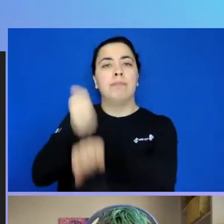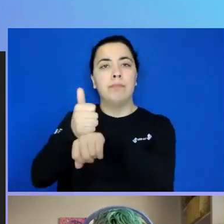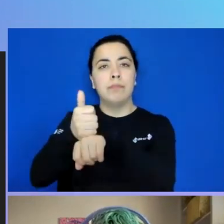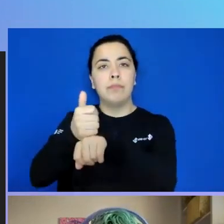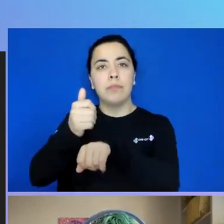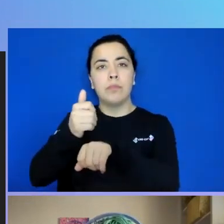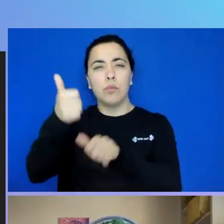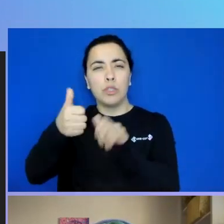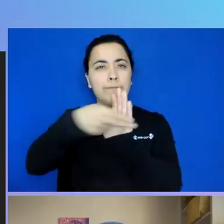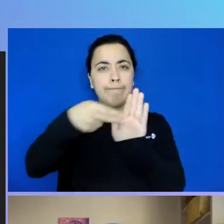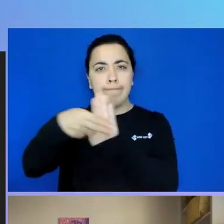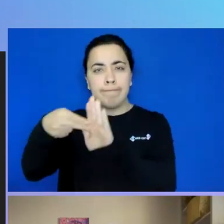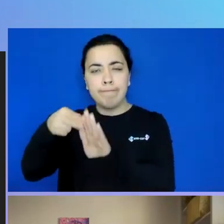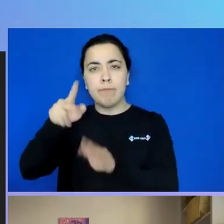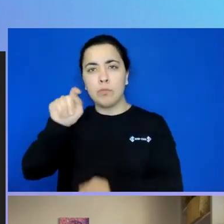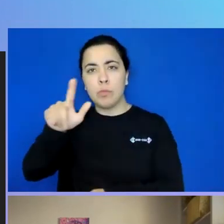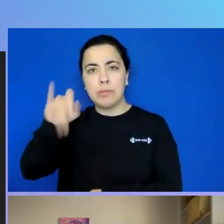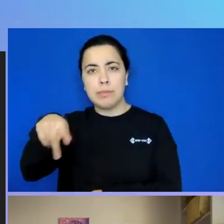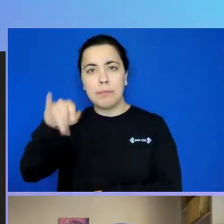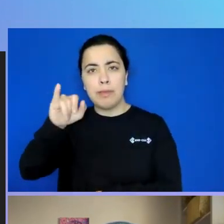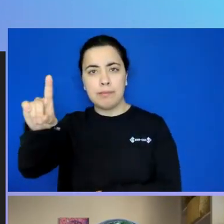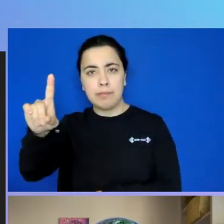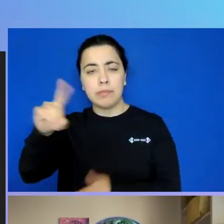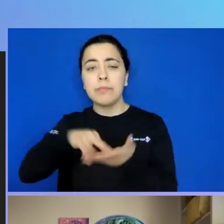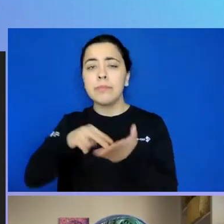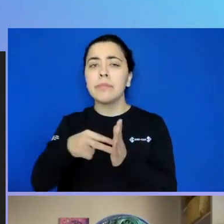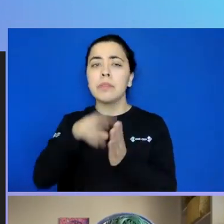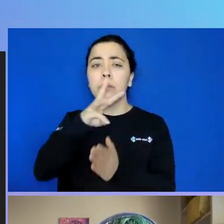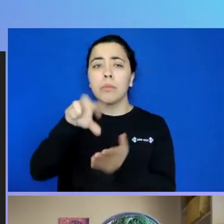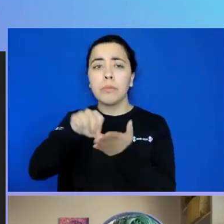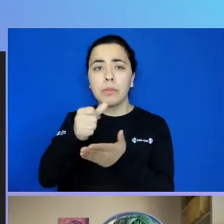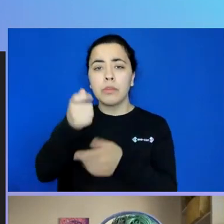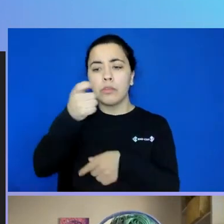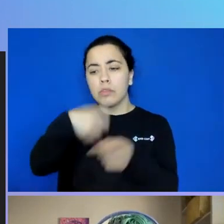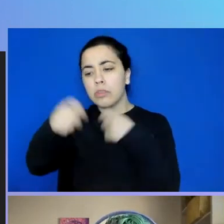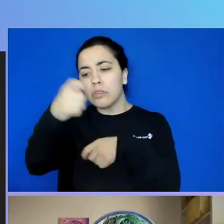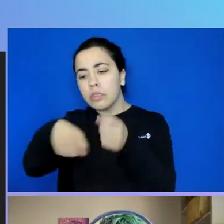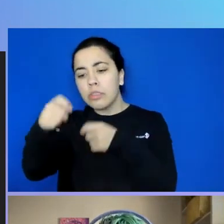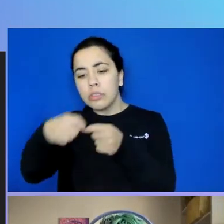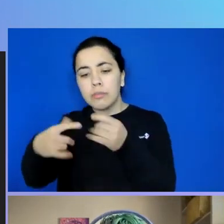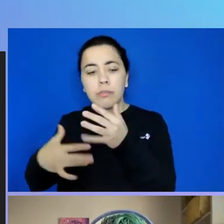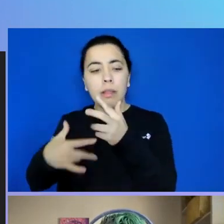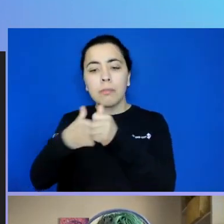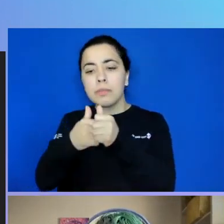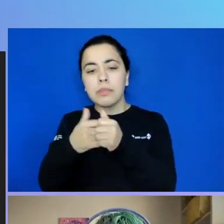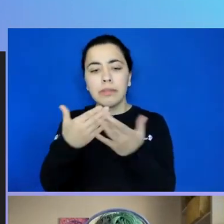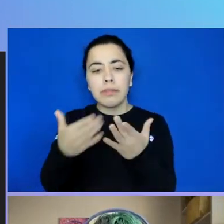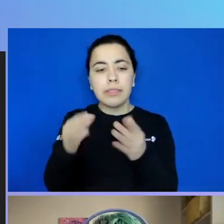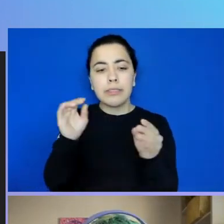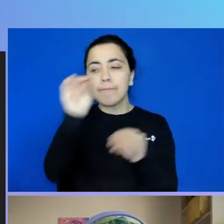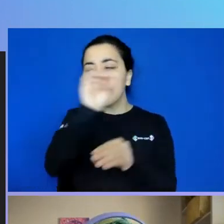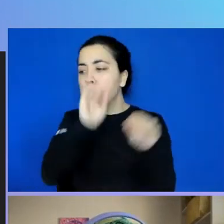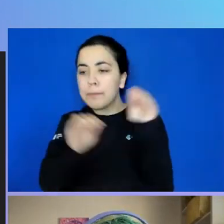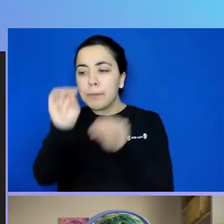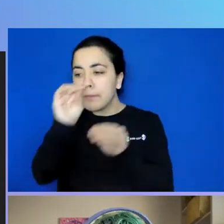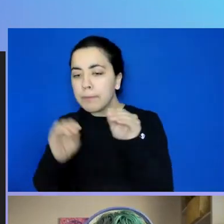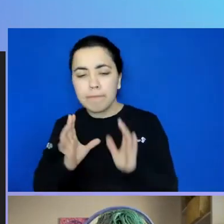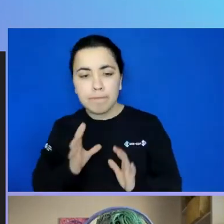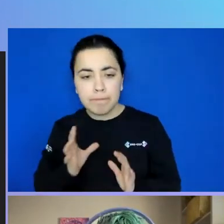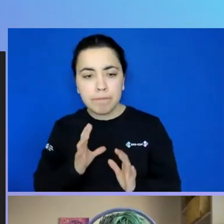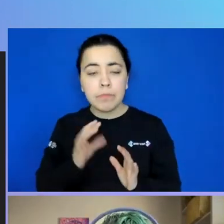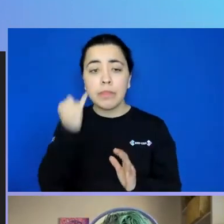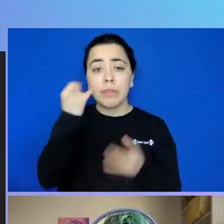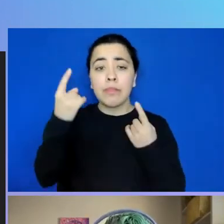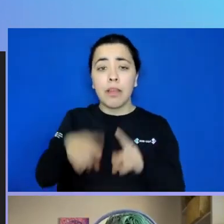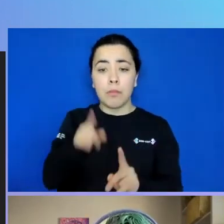point. So what this means is that as the page changes, as things update and elements move around, things like that, if our